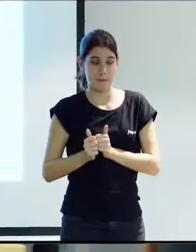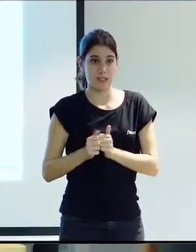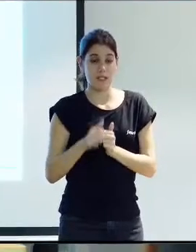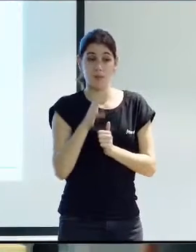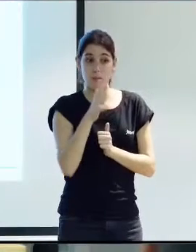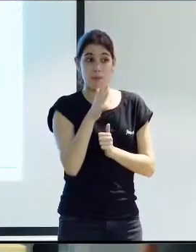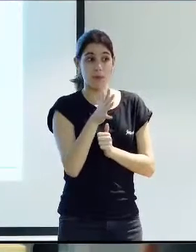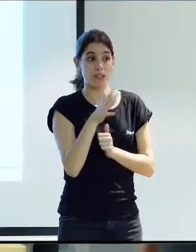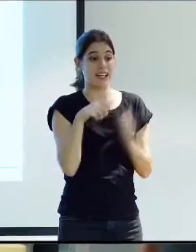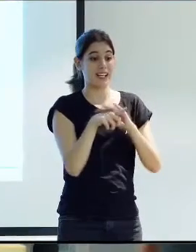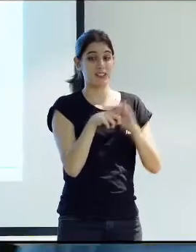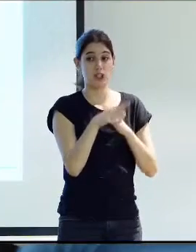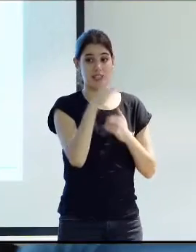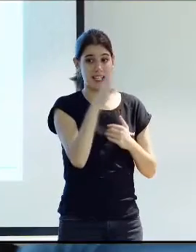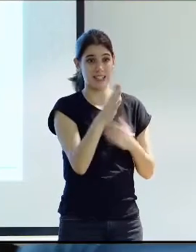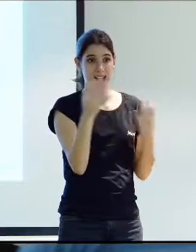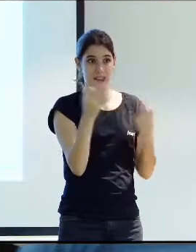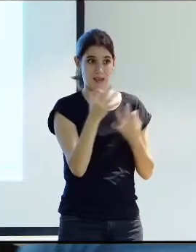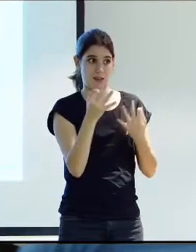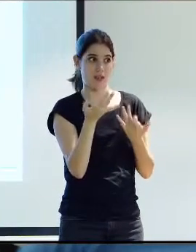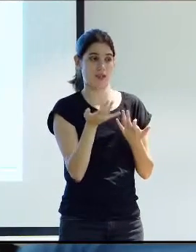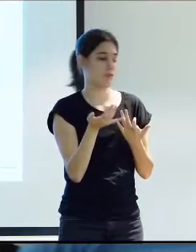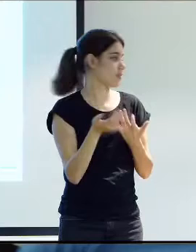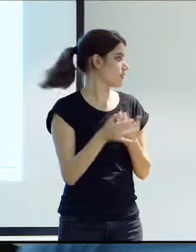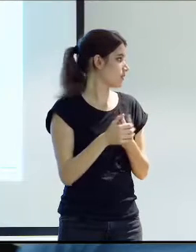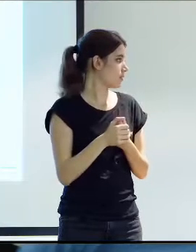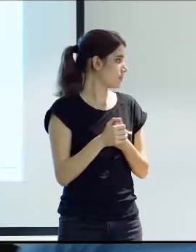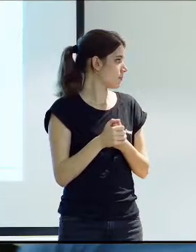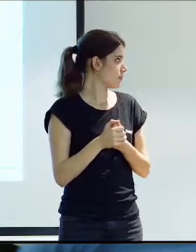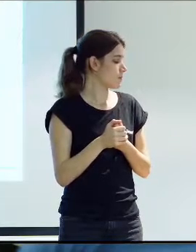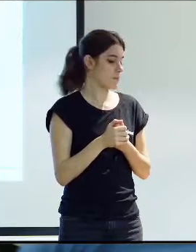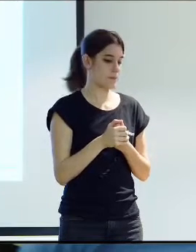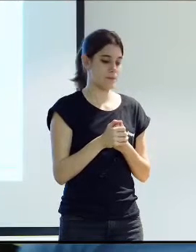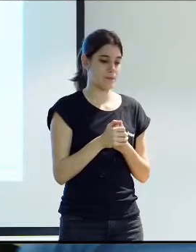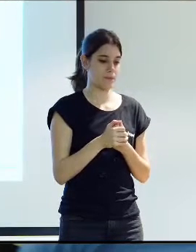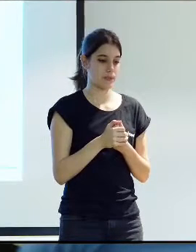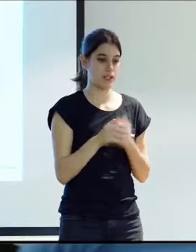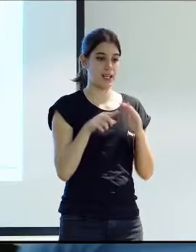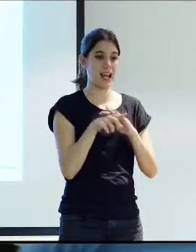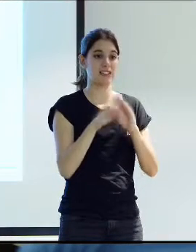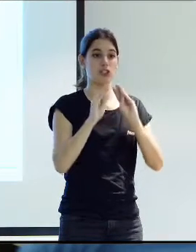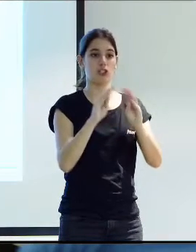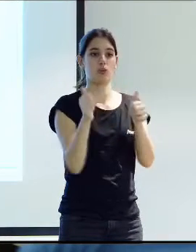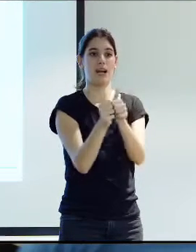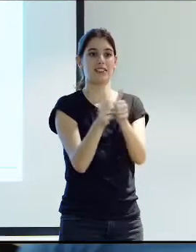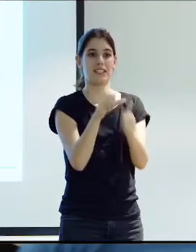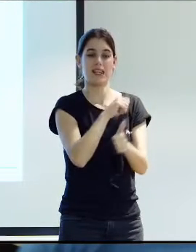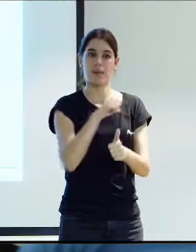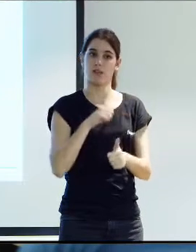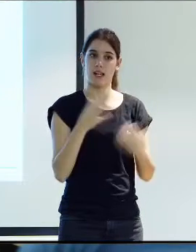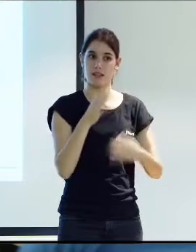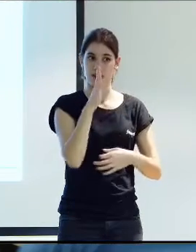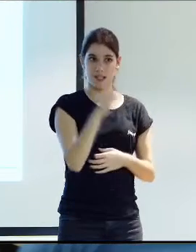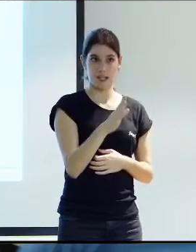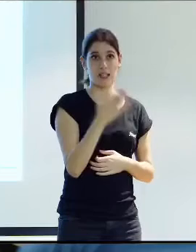who doesn't want to renounce to that direct management by managing that personal